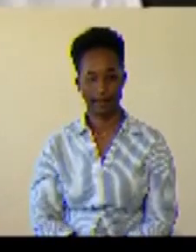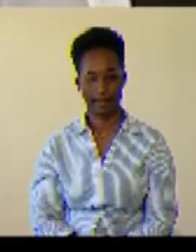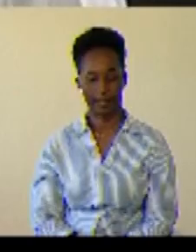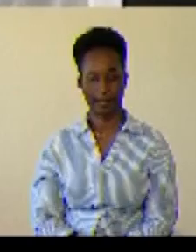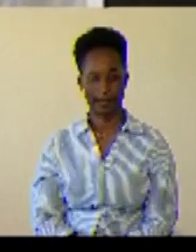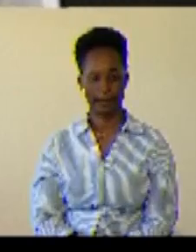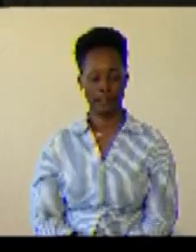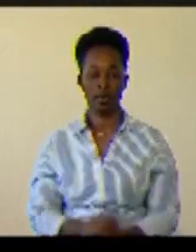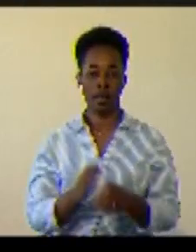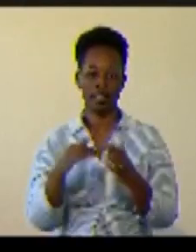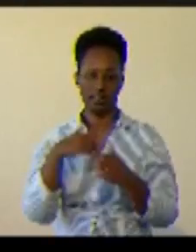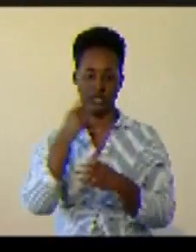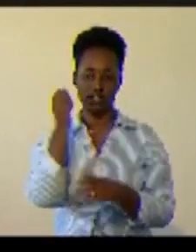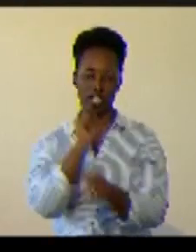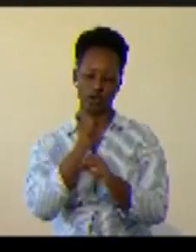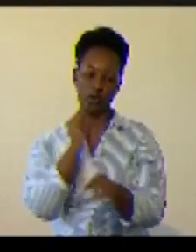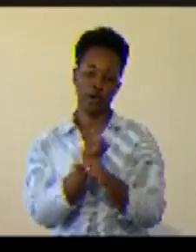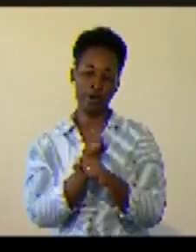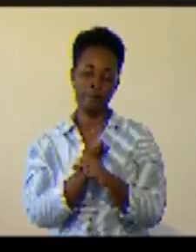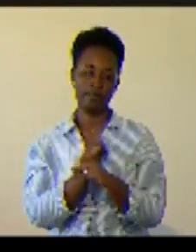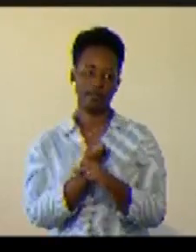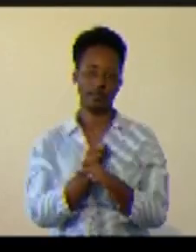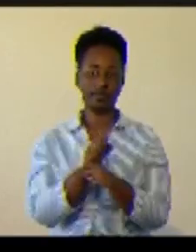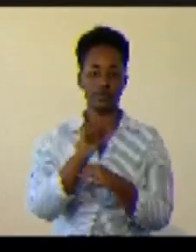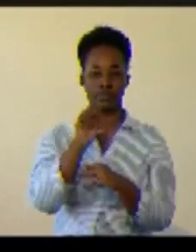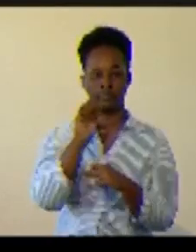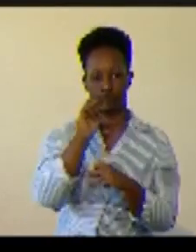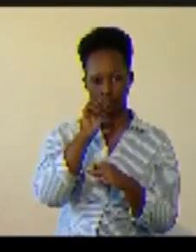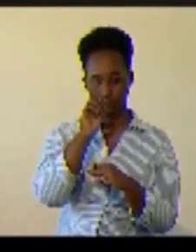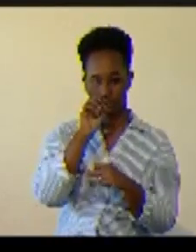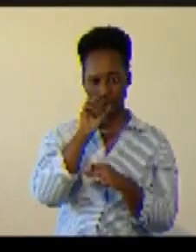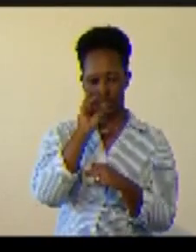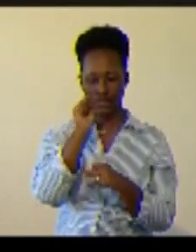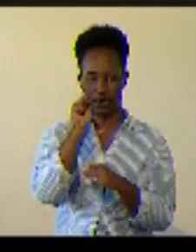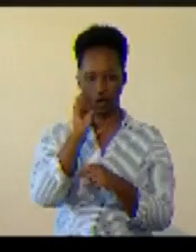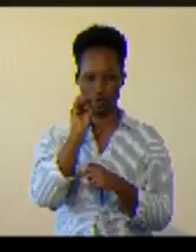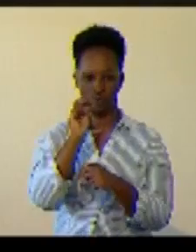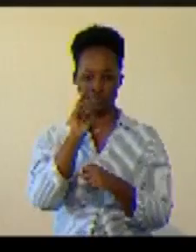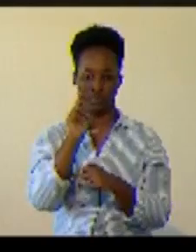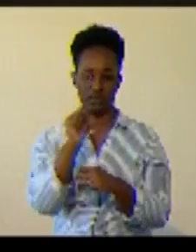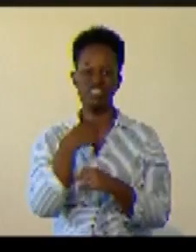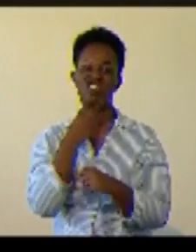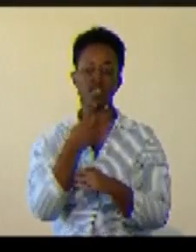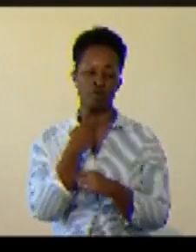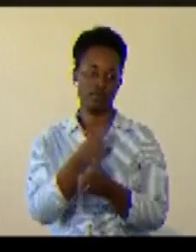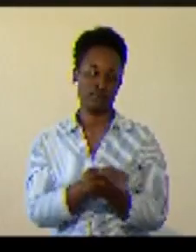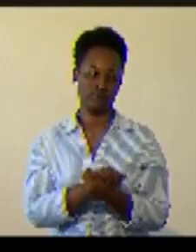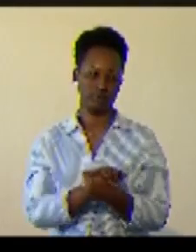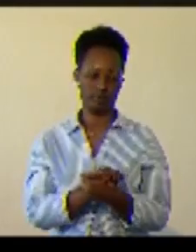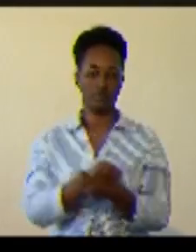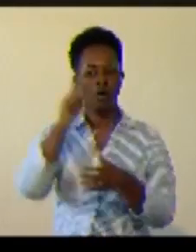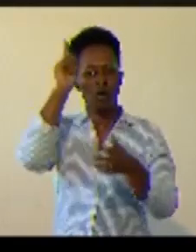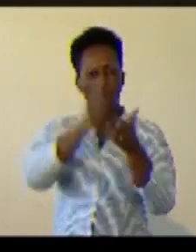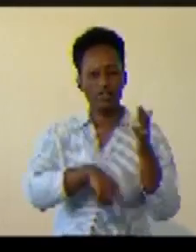Produces a hissing sound. And state the meaning of the term electronegativity. What is